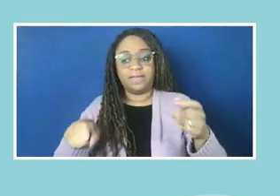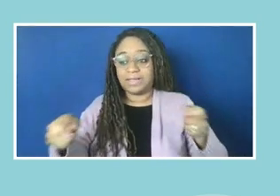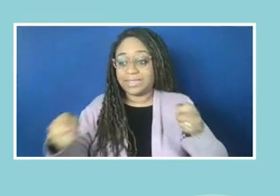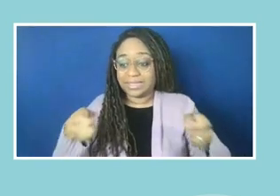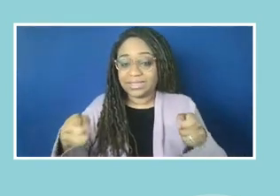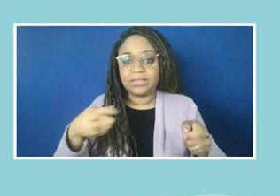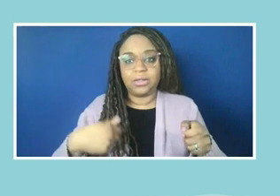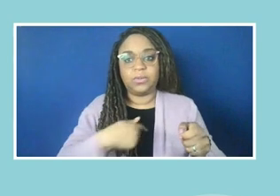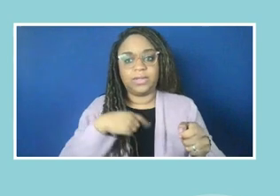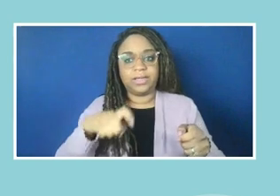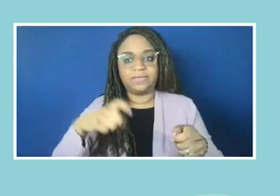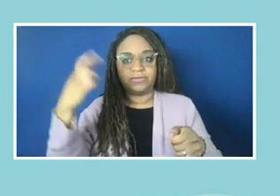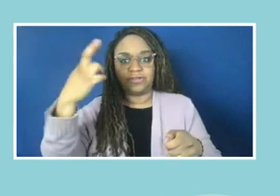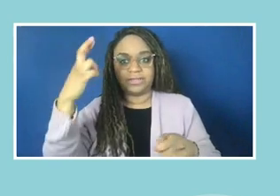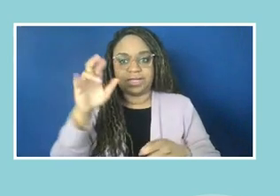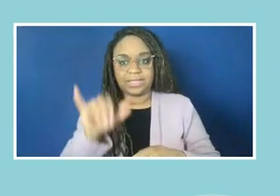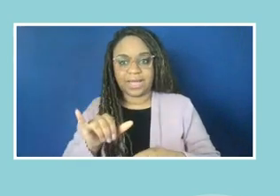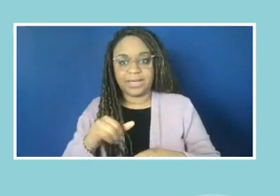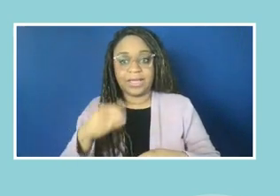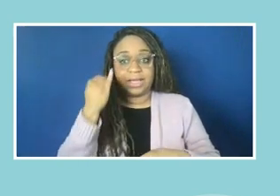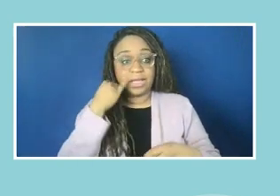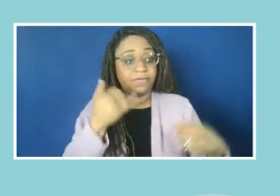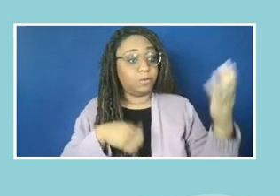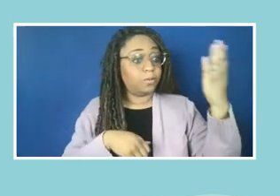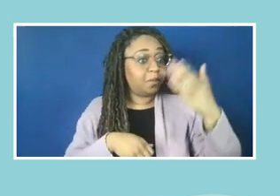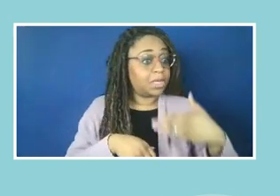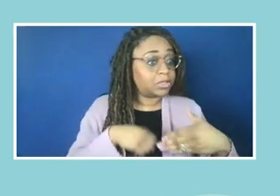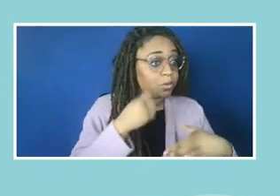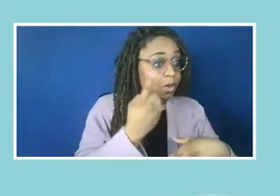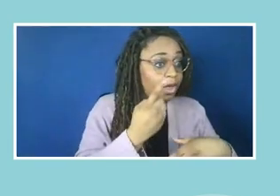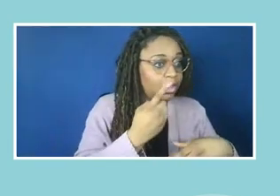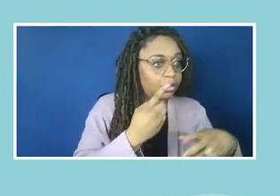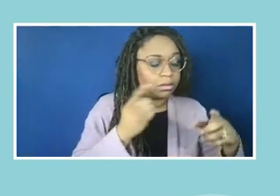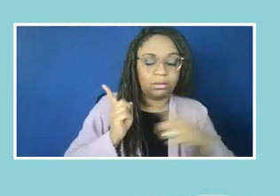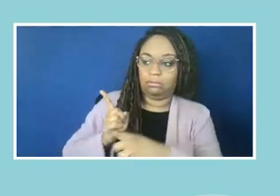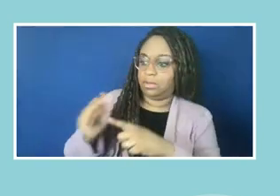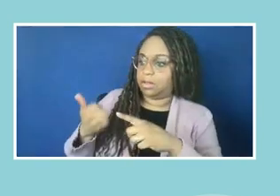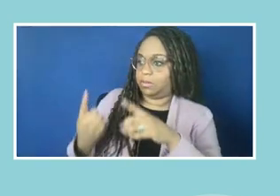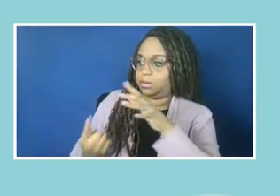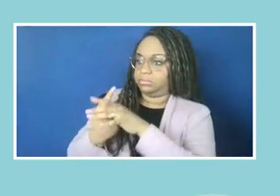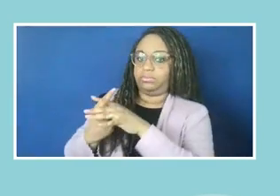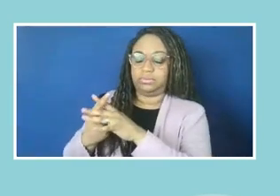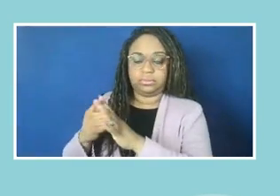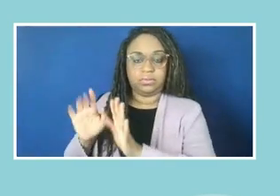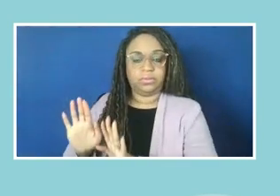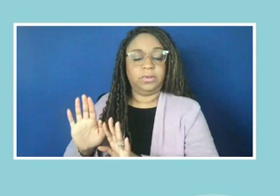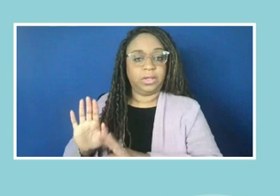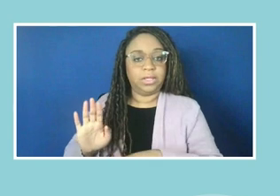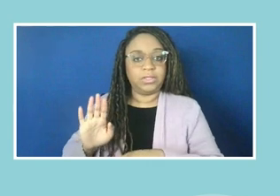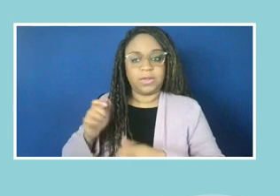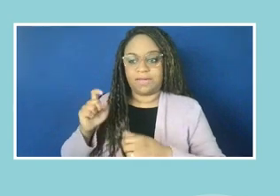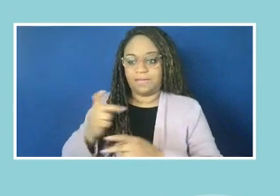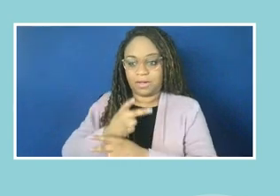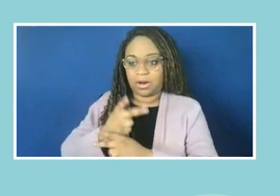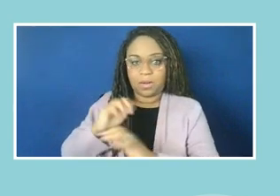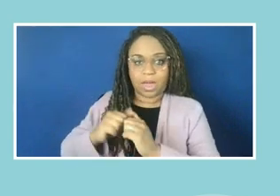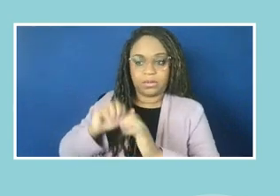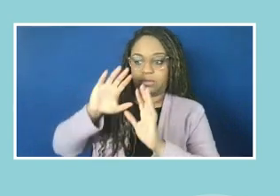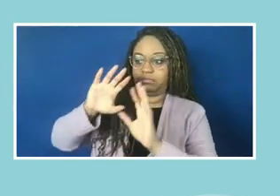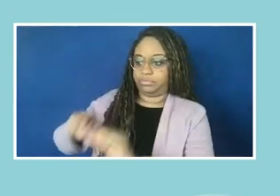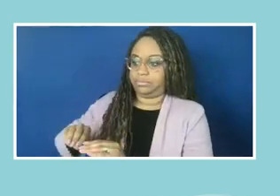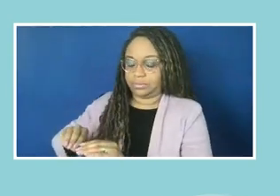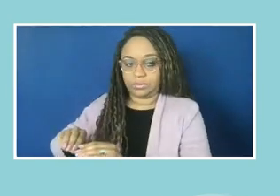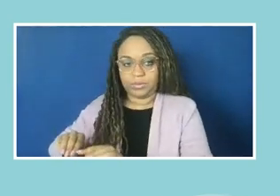going to stab you in the back or kick you in the behind, whatever analogy you want to use. So we